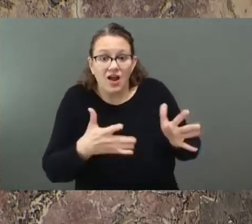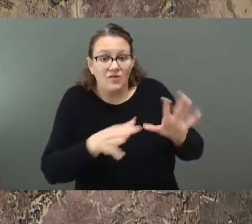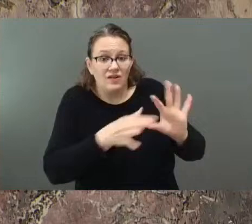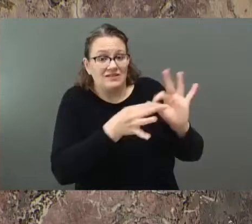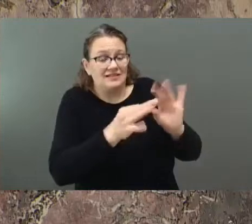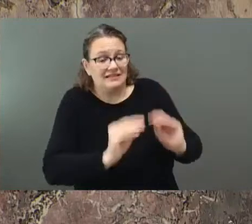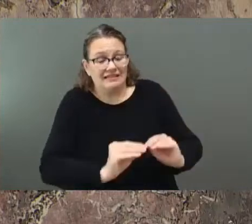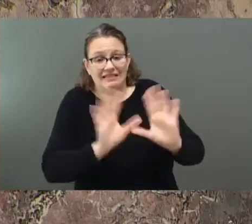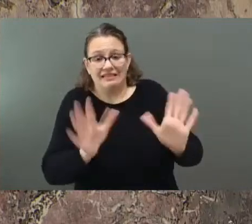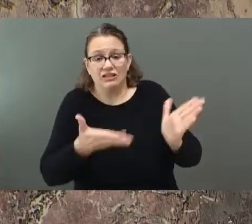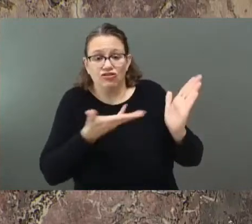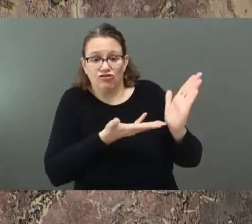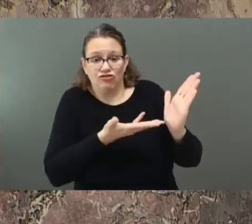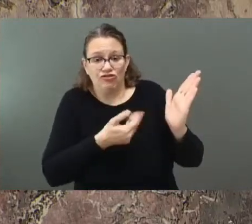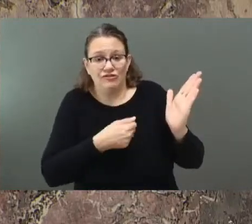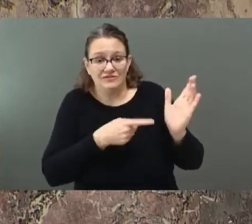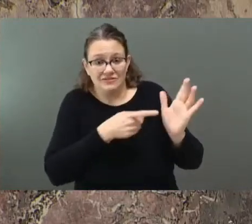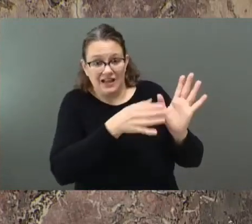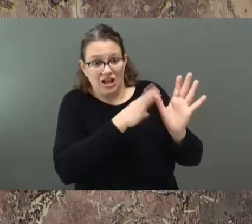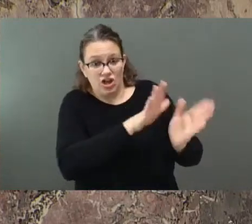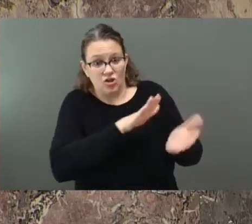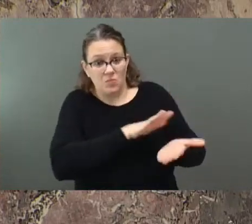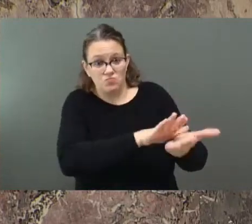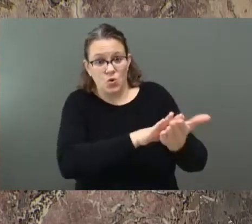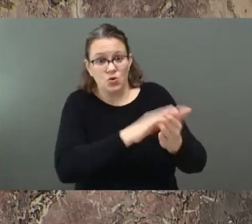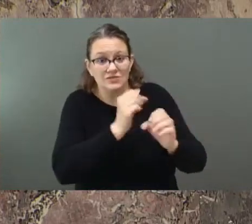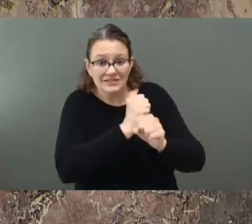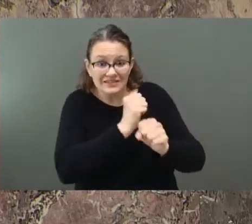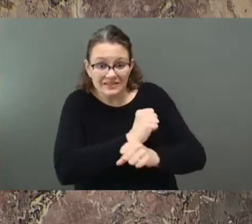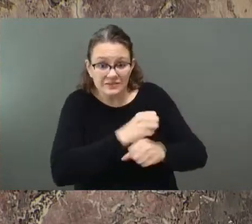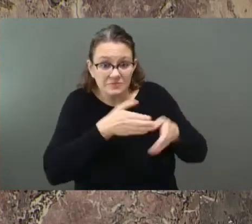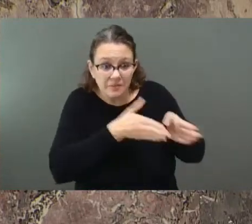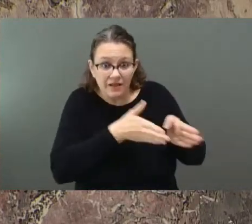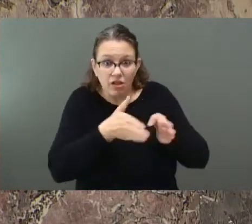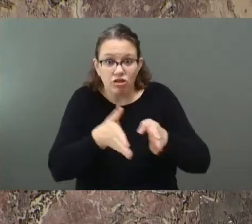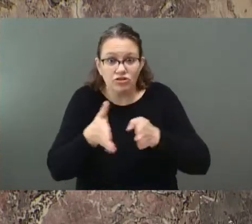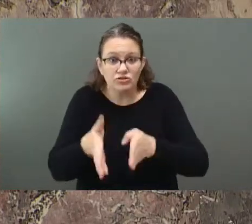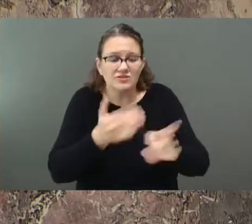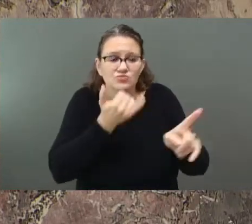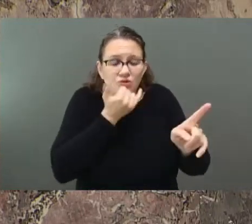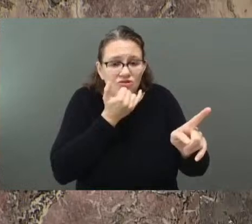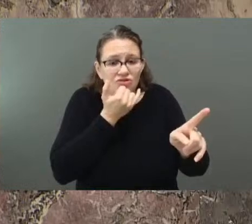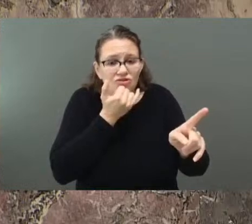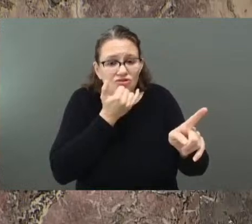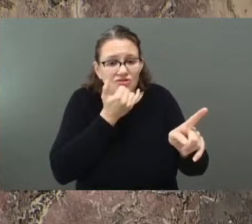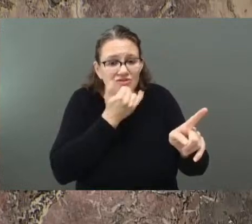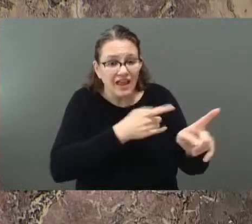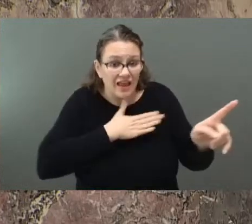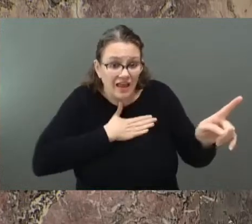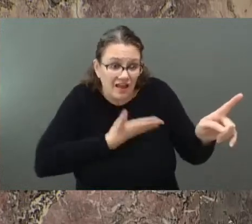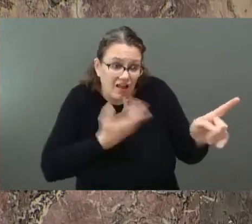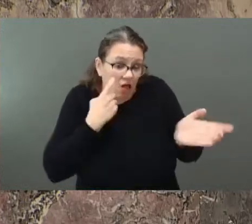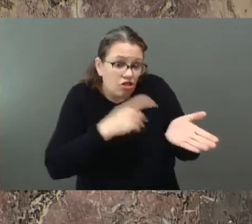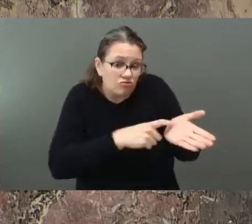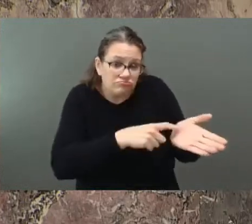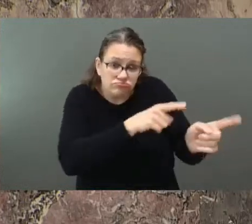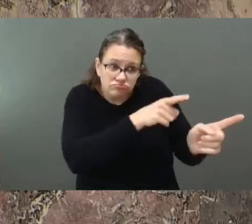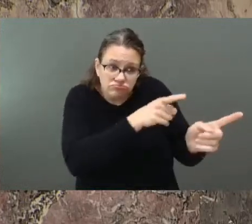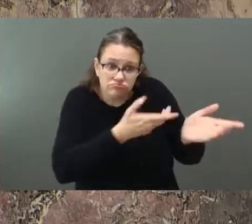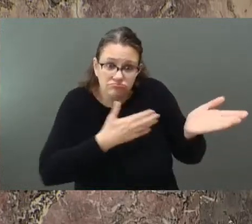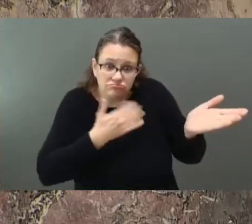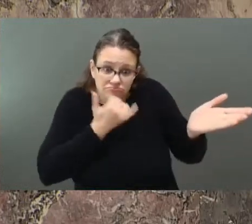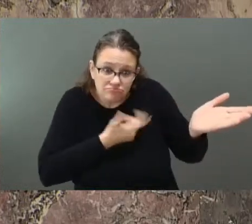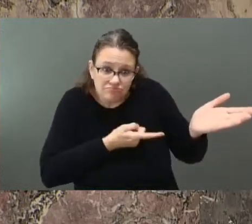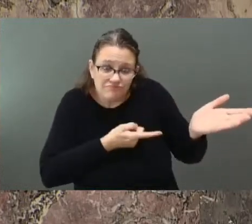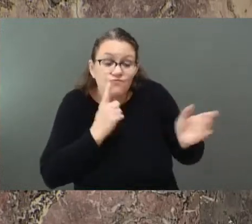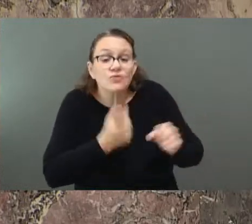flawed. They acknowledge it. They promise that next year they'll work with us so that it is better, and they say in their report